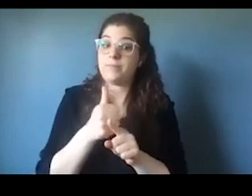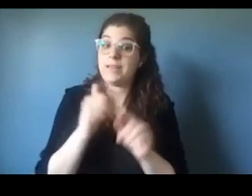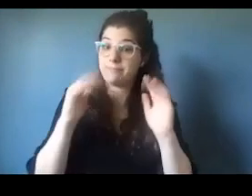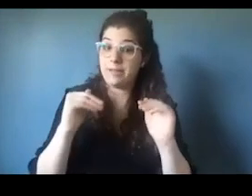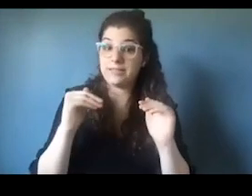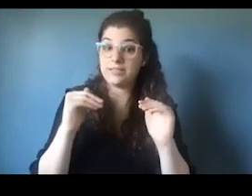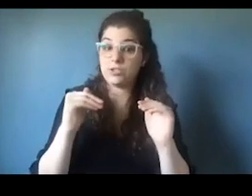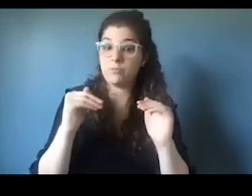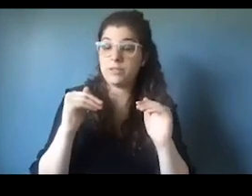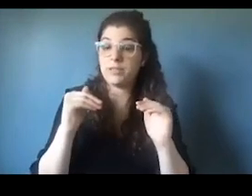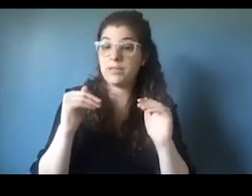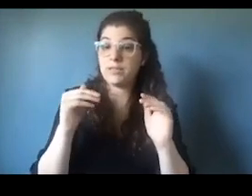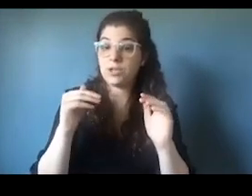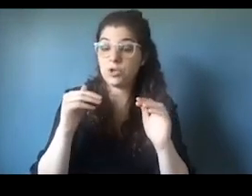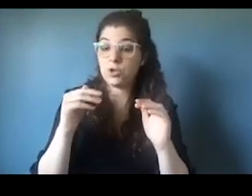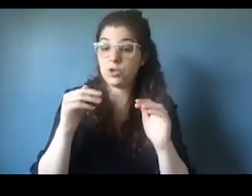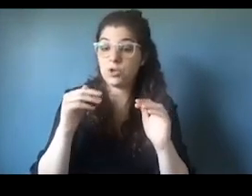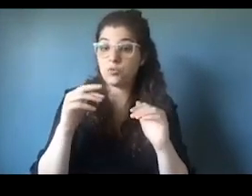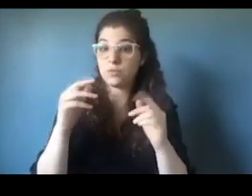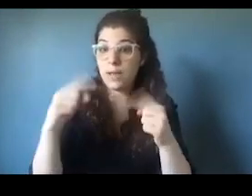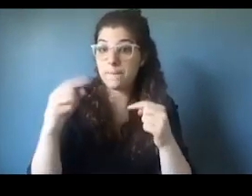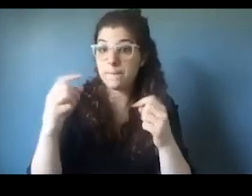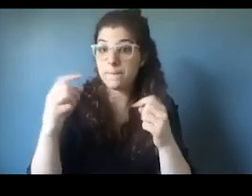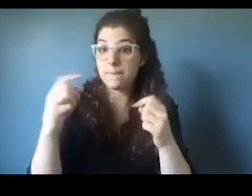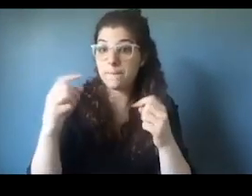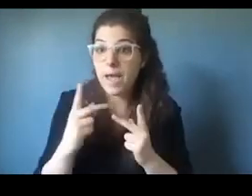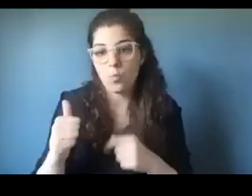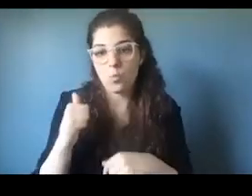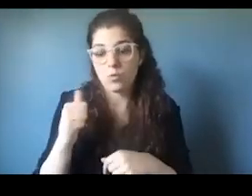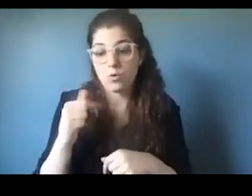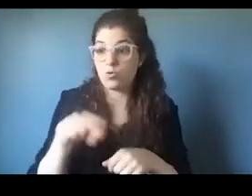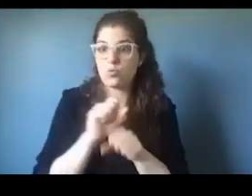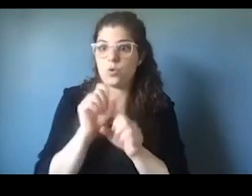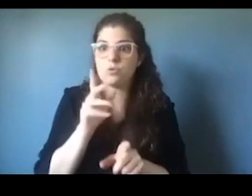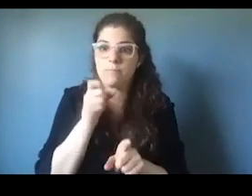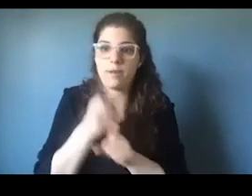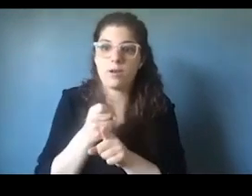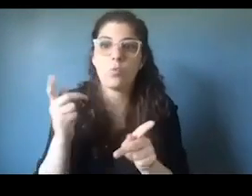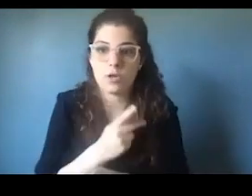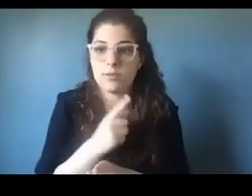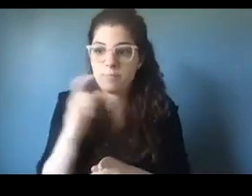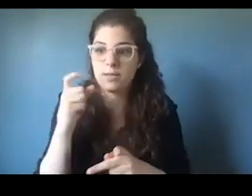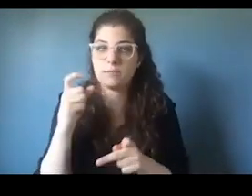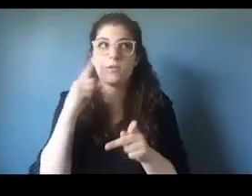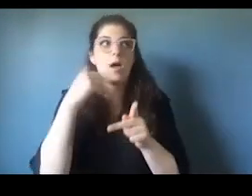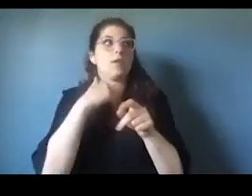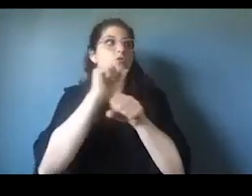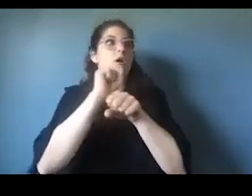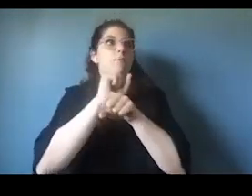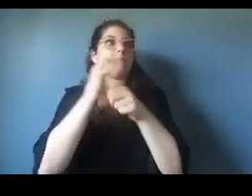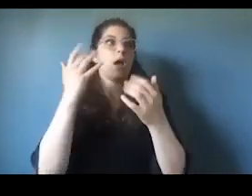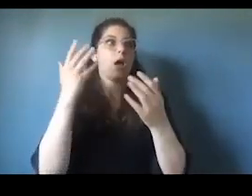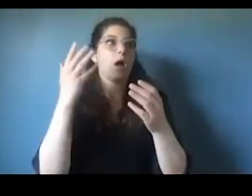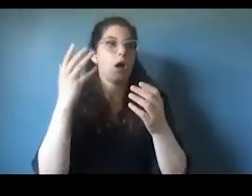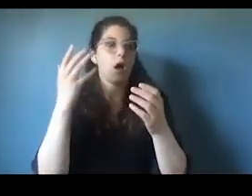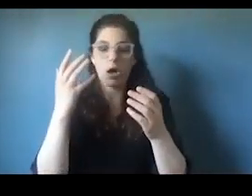temporary layoff who end up not being recalled are the workers who are hurt the most in economic downturns, and that's because they just start their